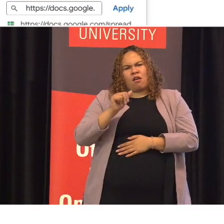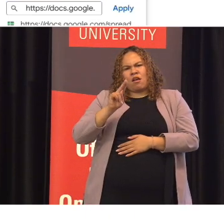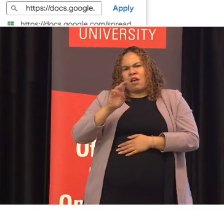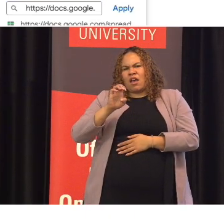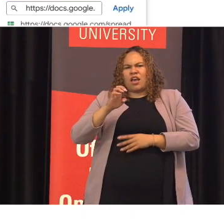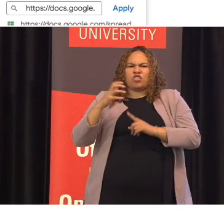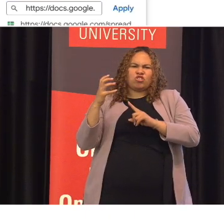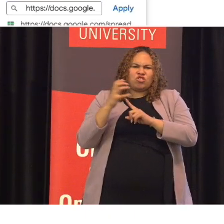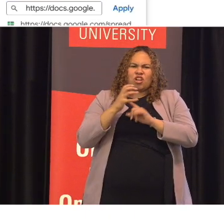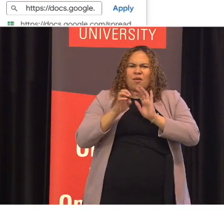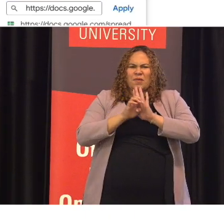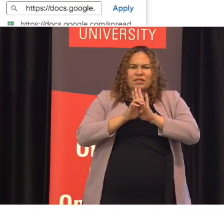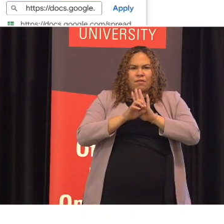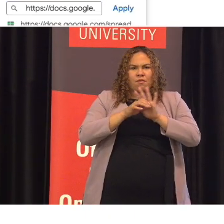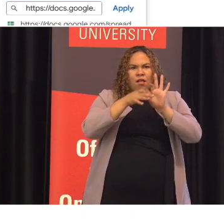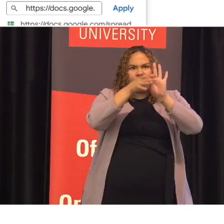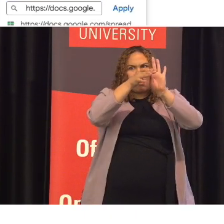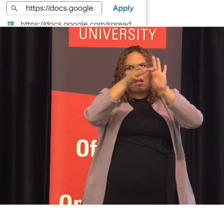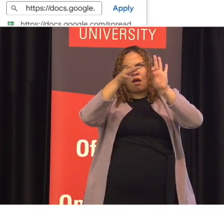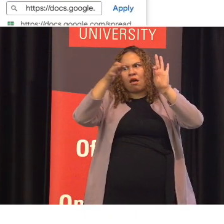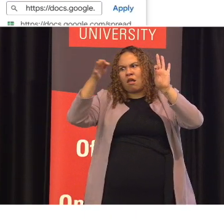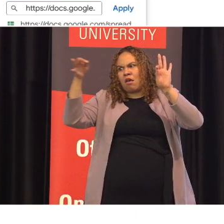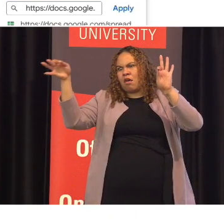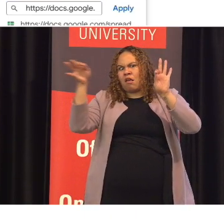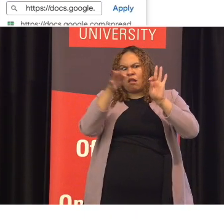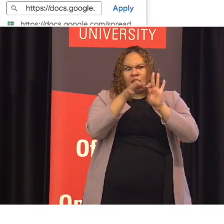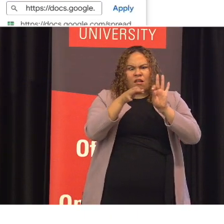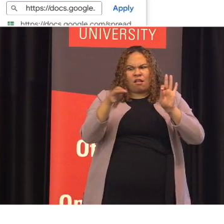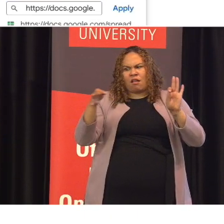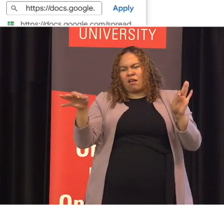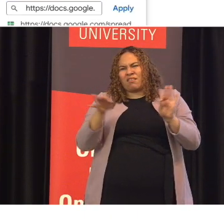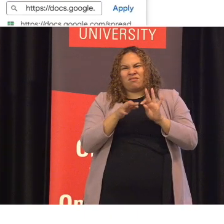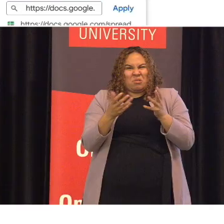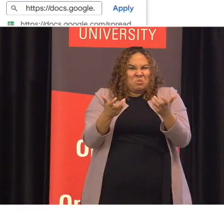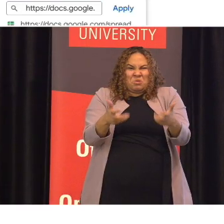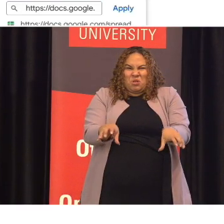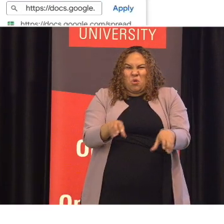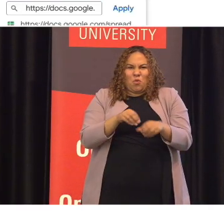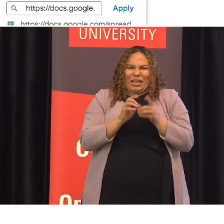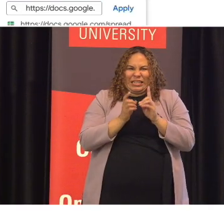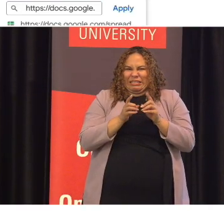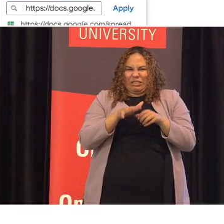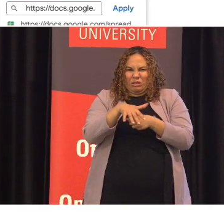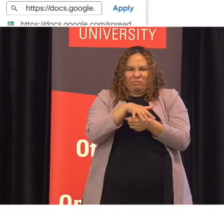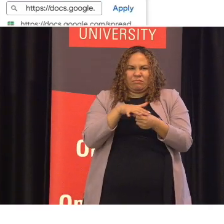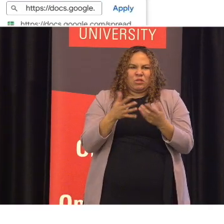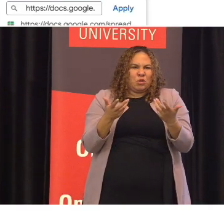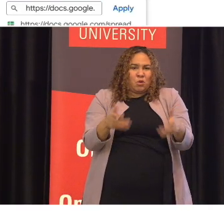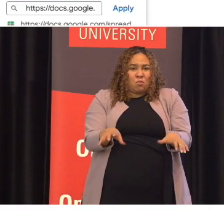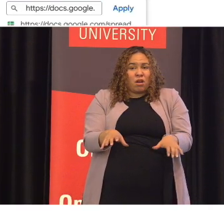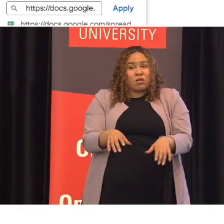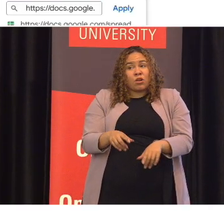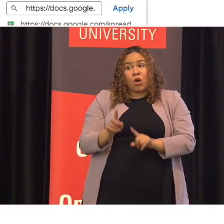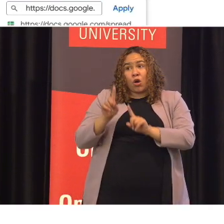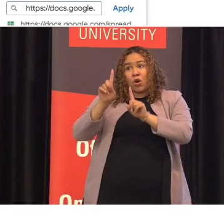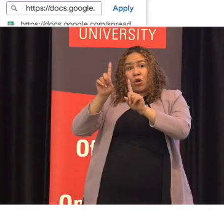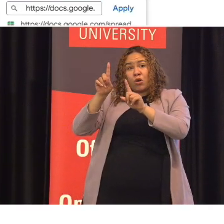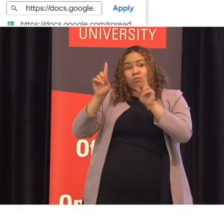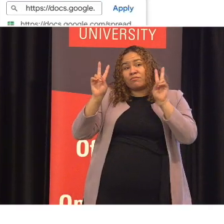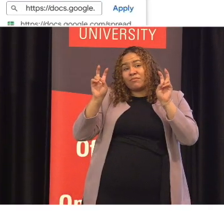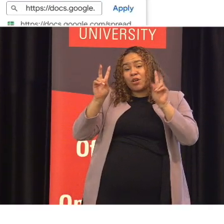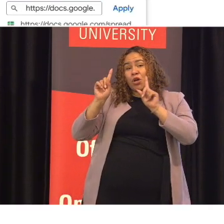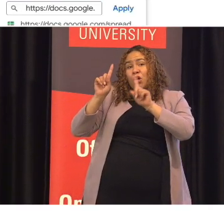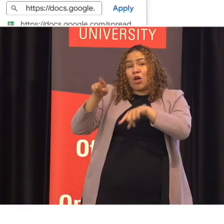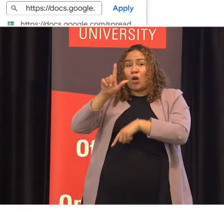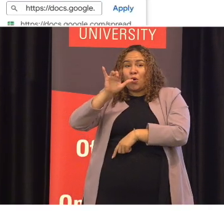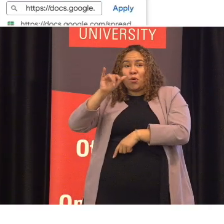long URL. You never want to use that in the digital space. Even Go links, which we use a lot of Go links here